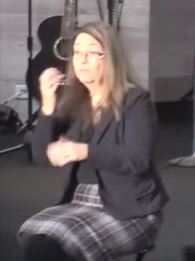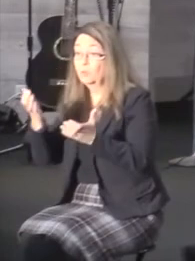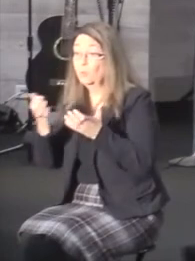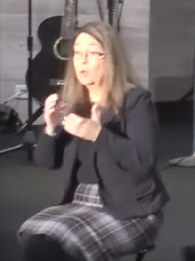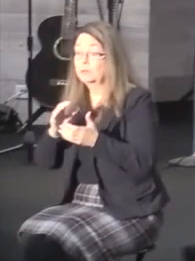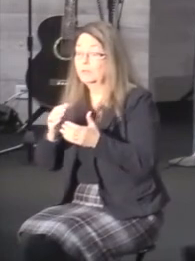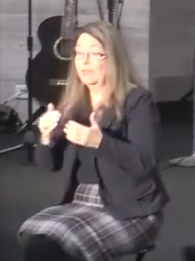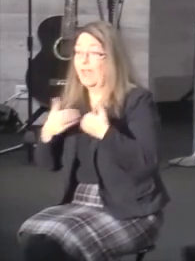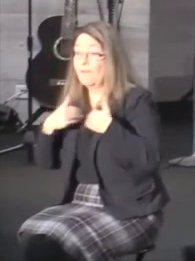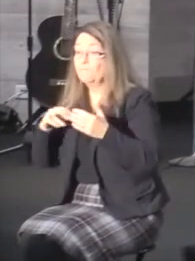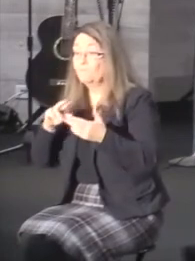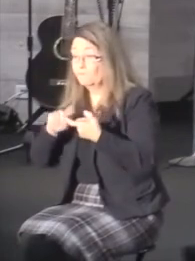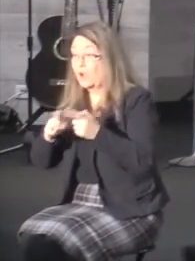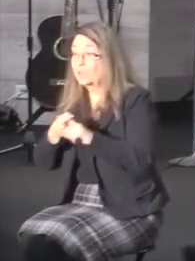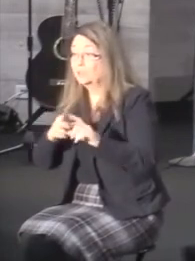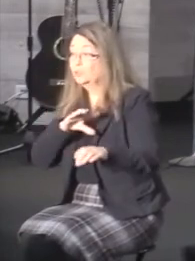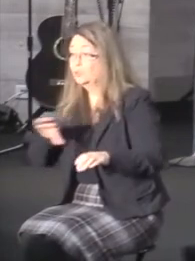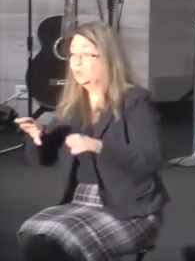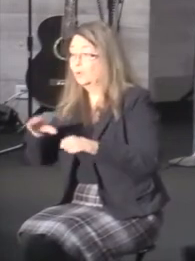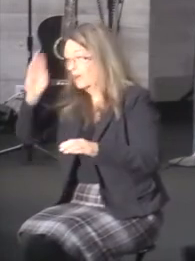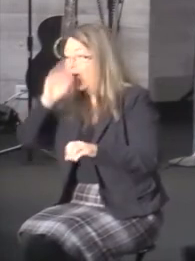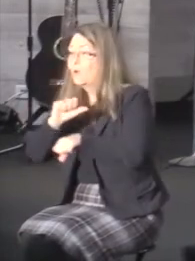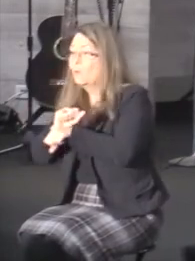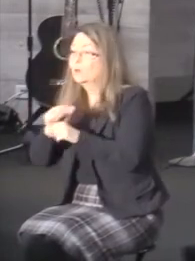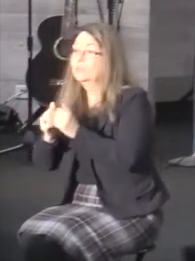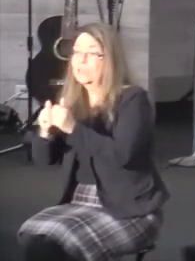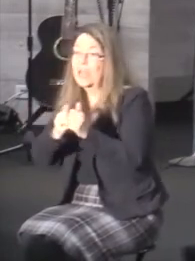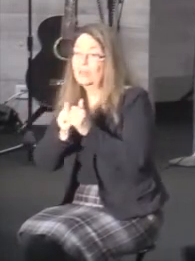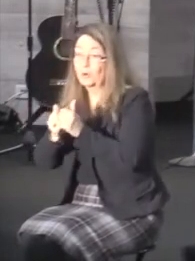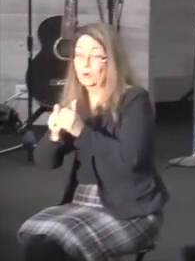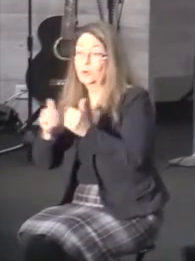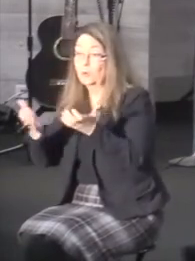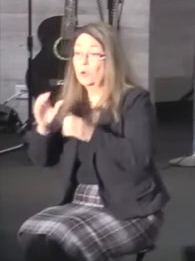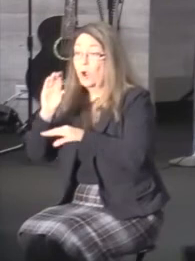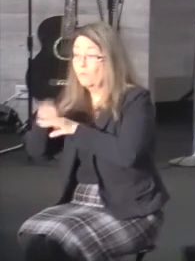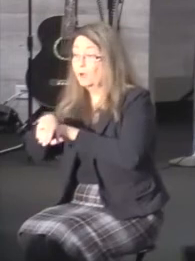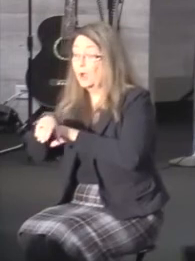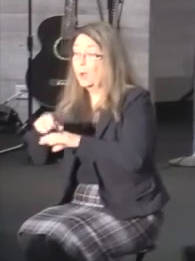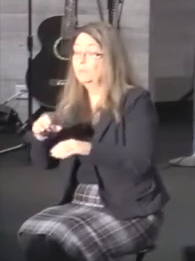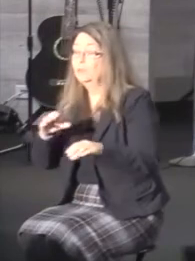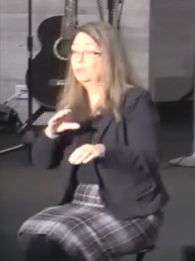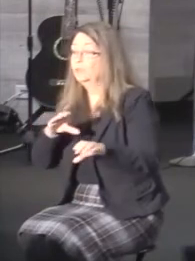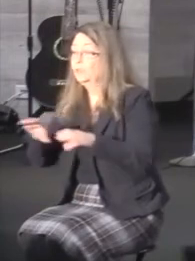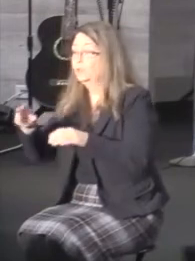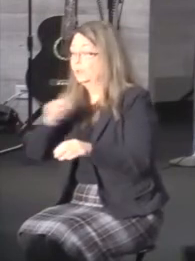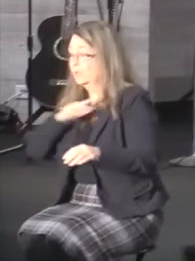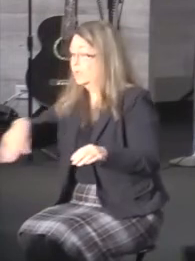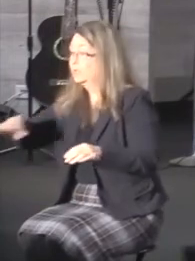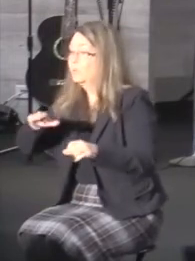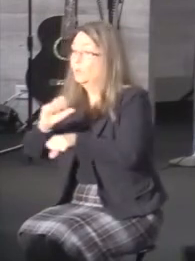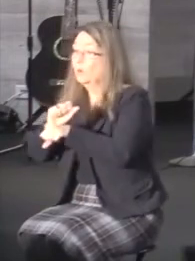together. If you want to help overcome your challenge, your obstacle, make it kingdom work with people around